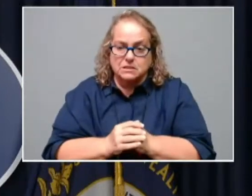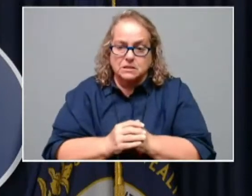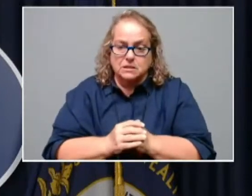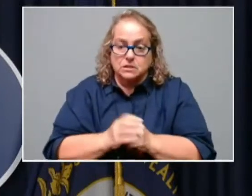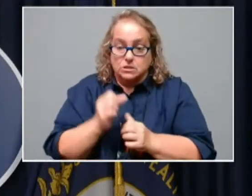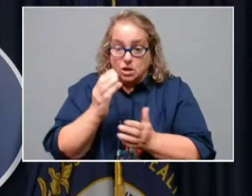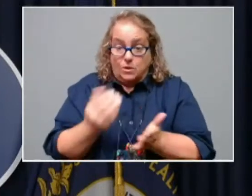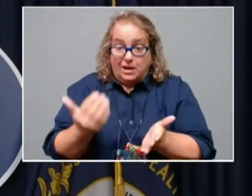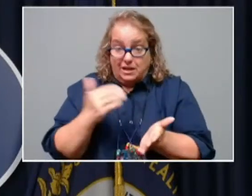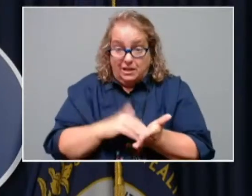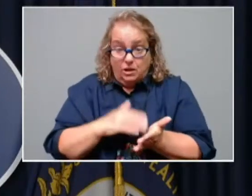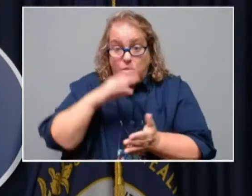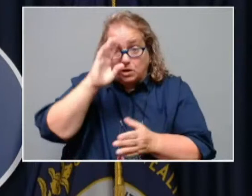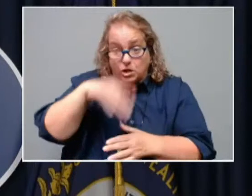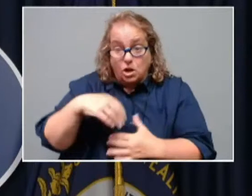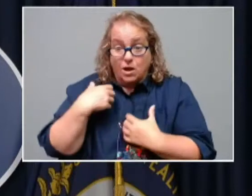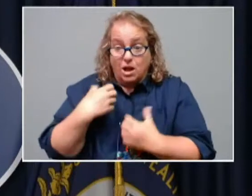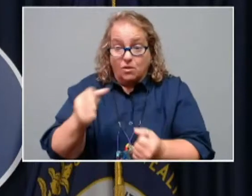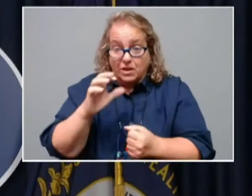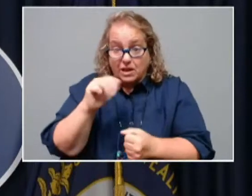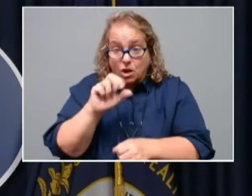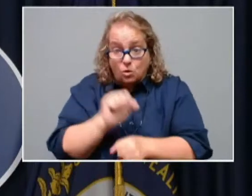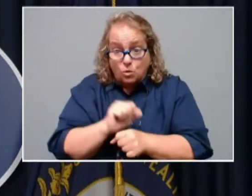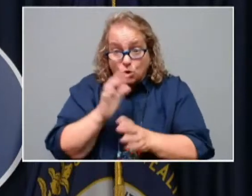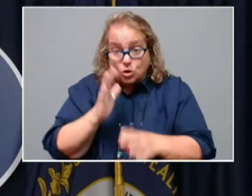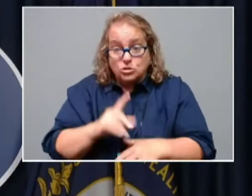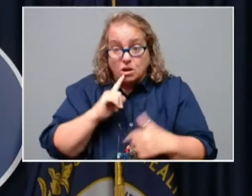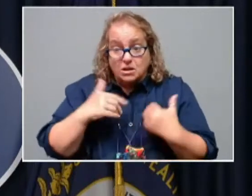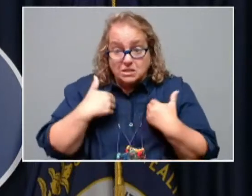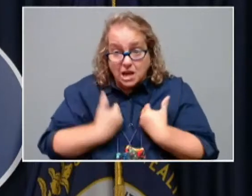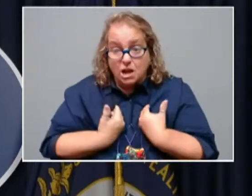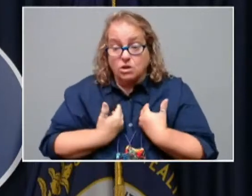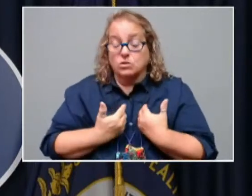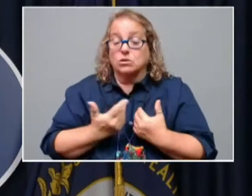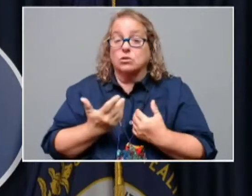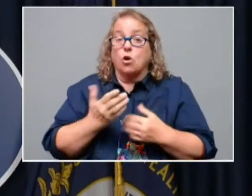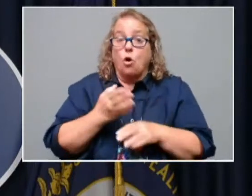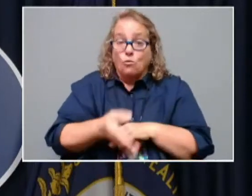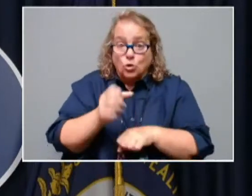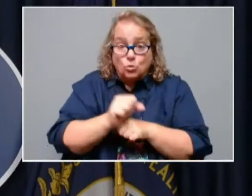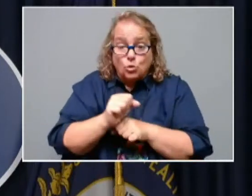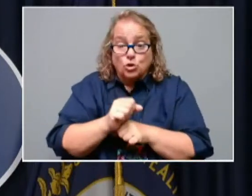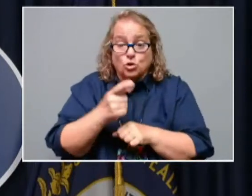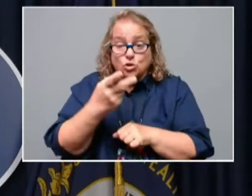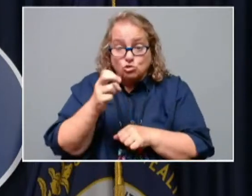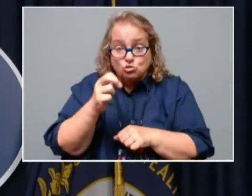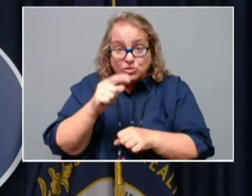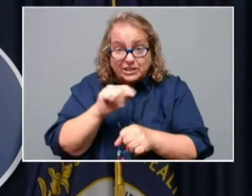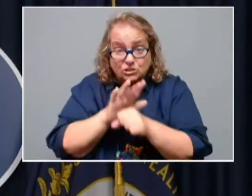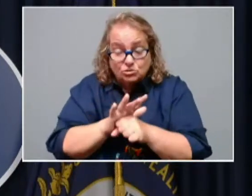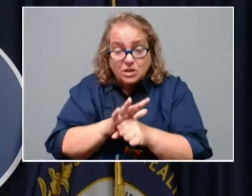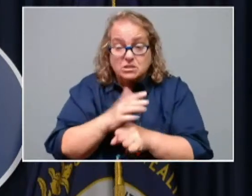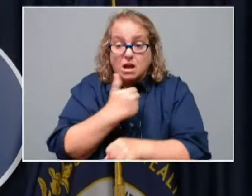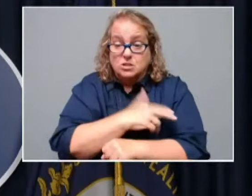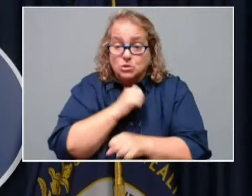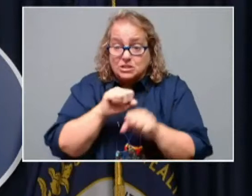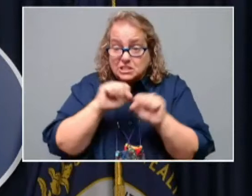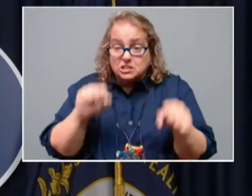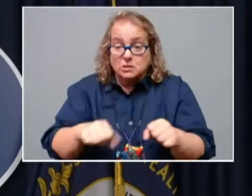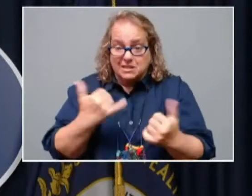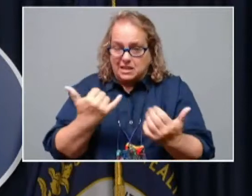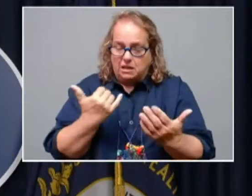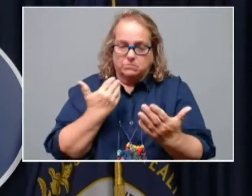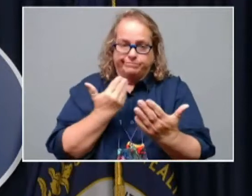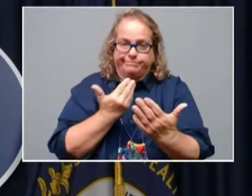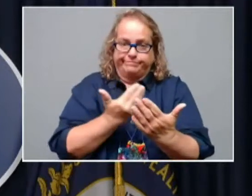know healthcare workers are tired, overworked, and under great stress. Our hospital systems are reaching capacity while patient